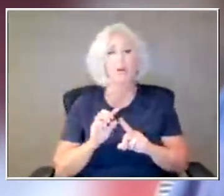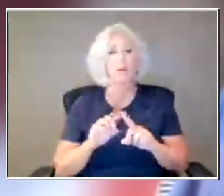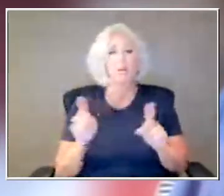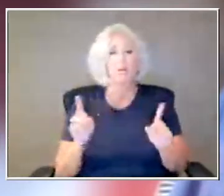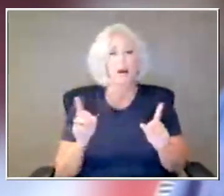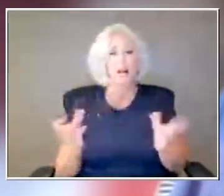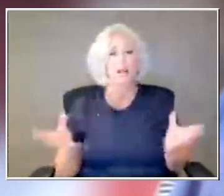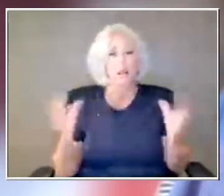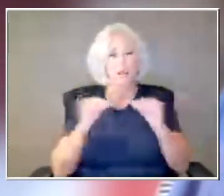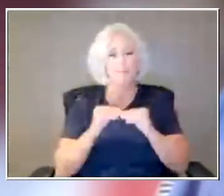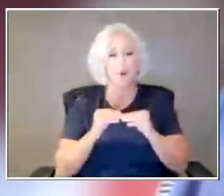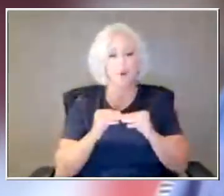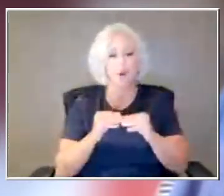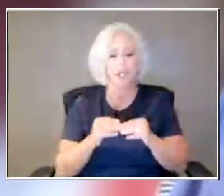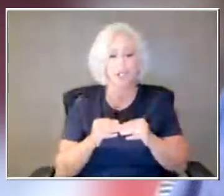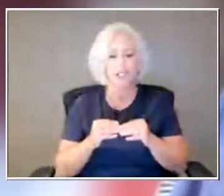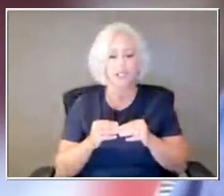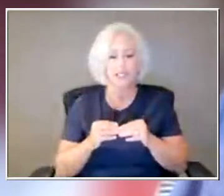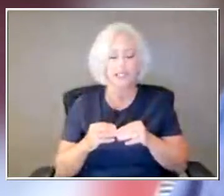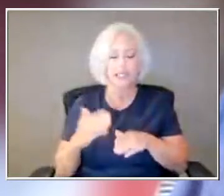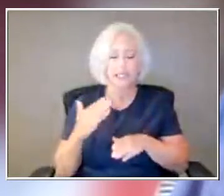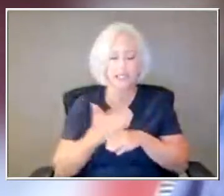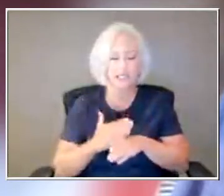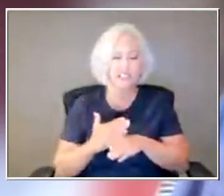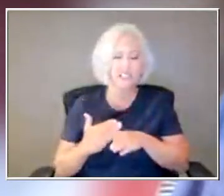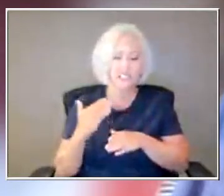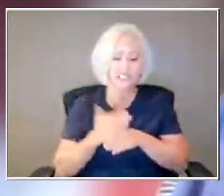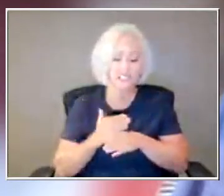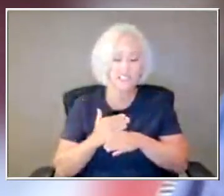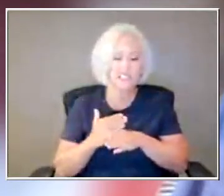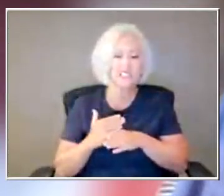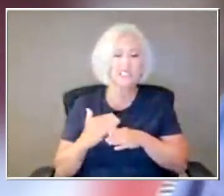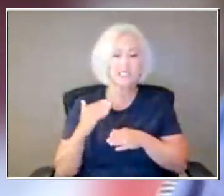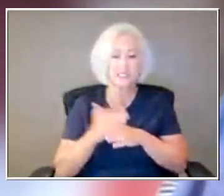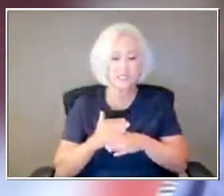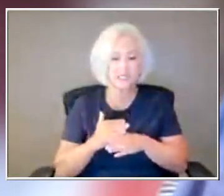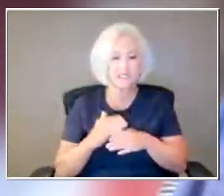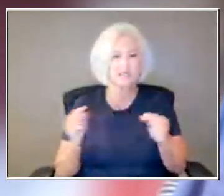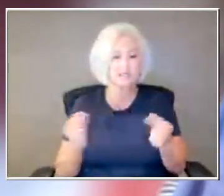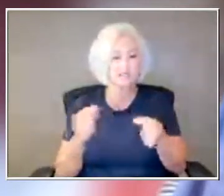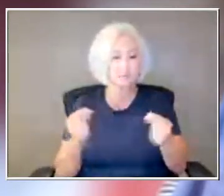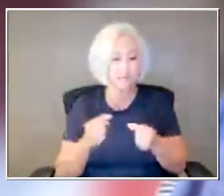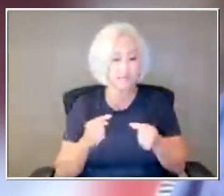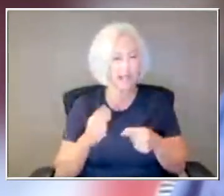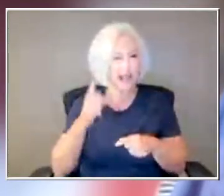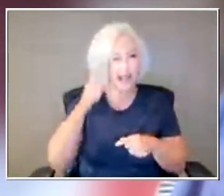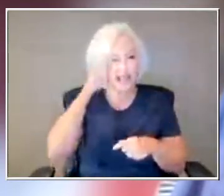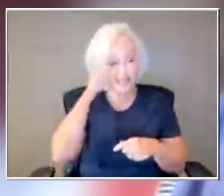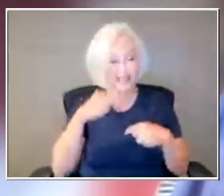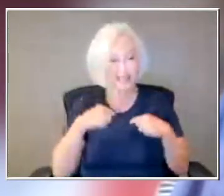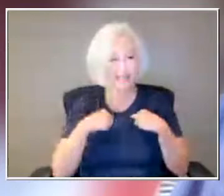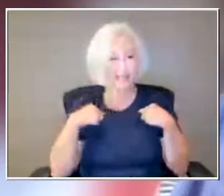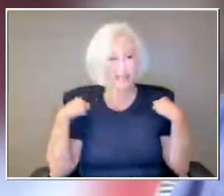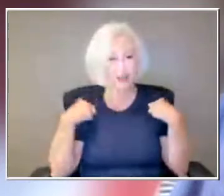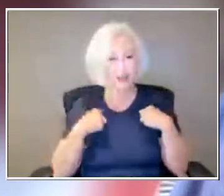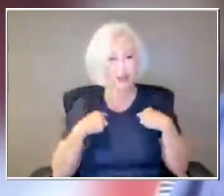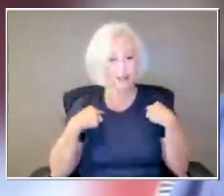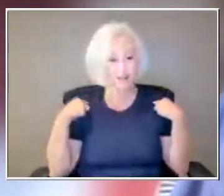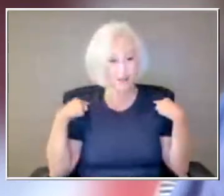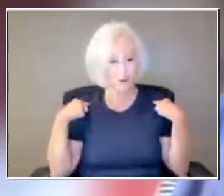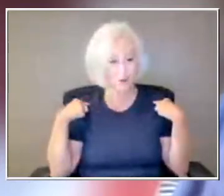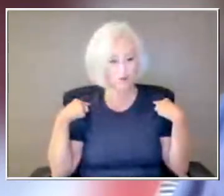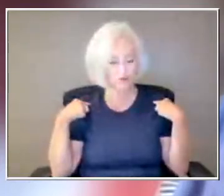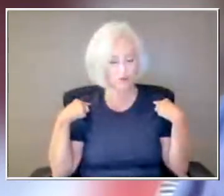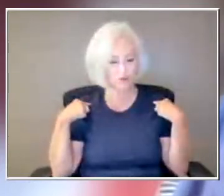of a nagging pain. And in my case, it was I think, in the collarbone, clavicle, if you will,